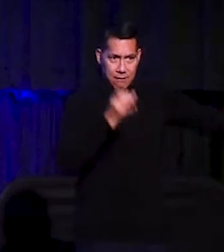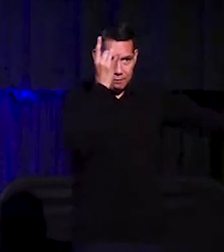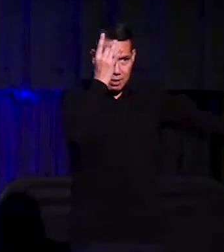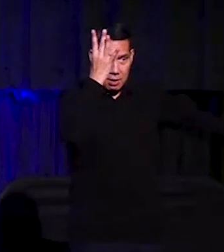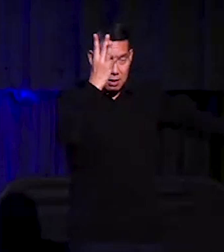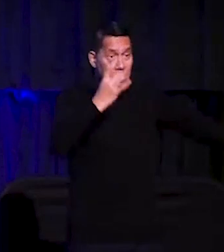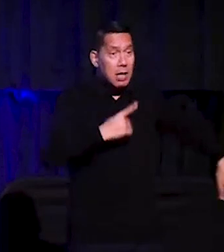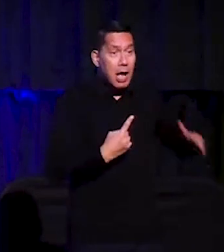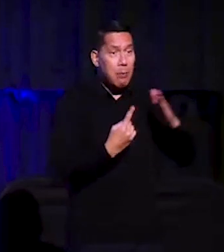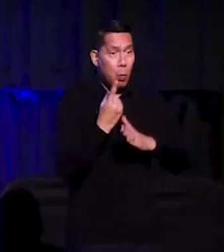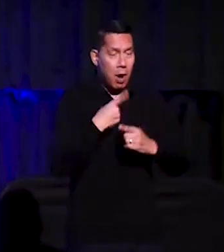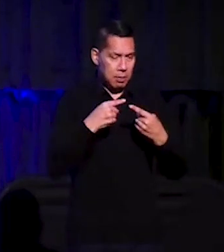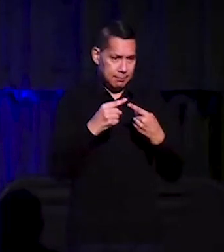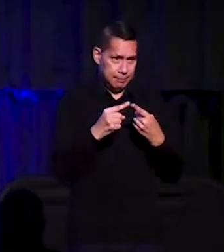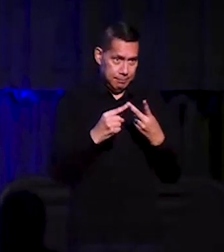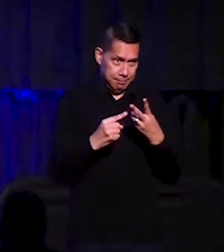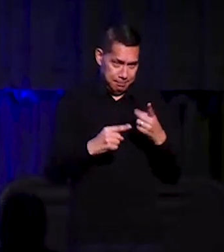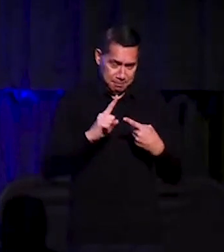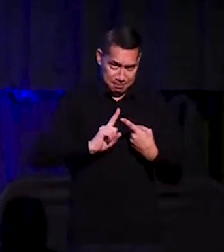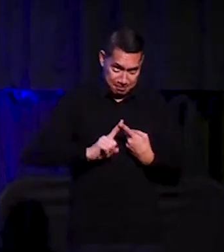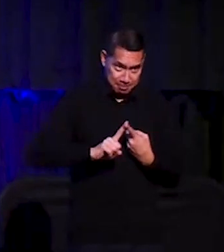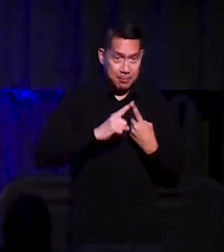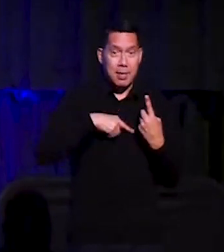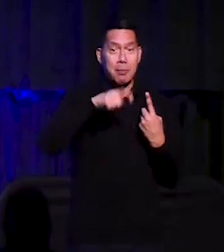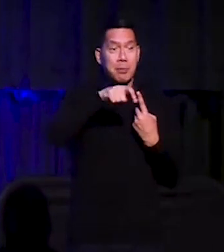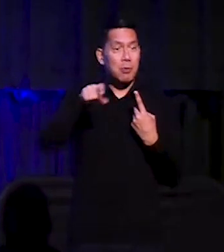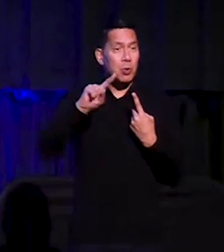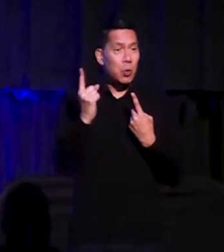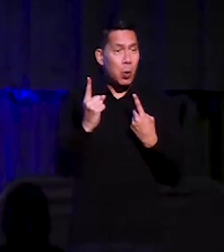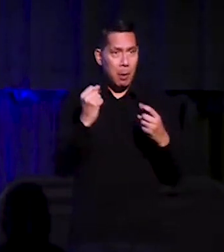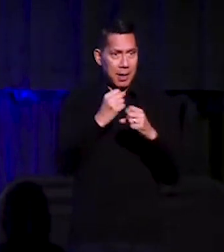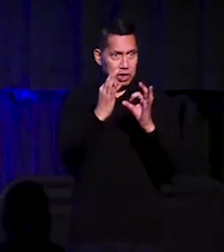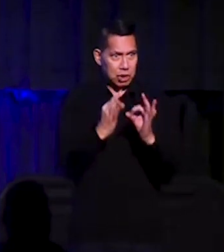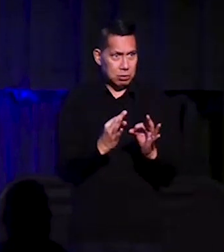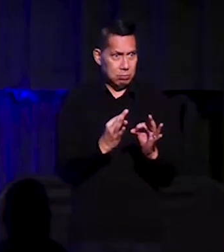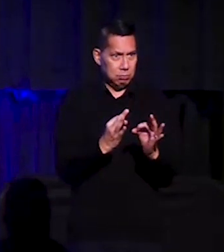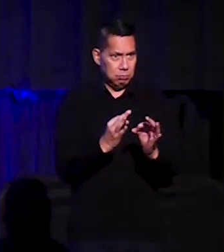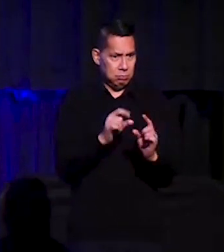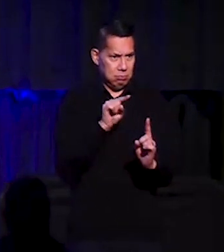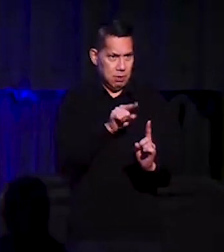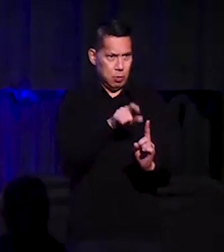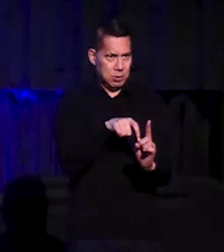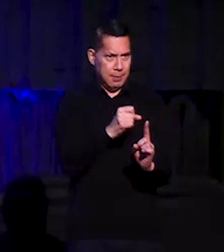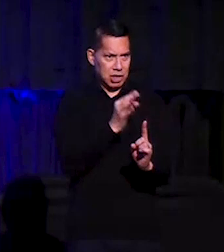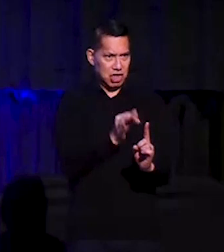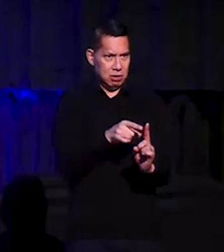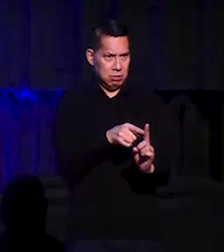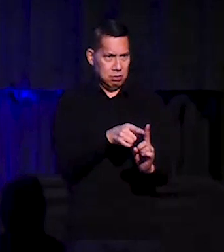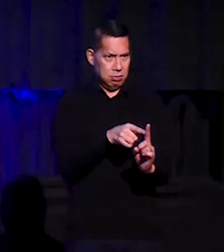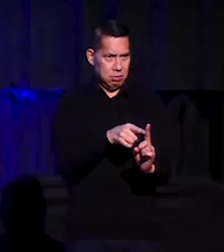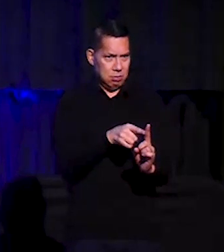happening because of a couple of reasons. People who are making those decisions first, maybe not